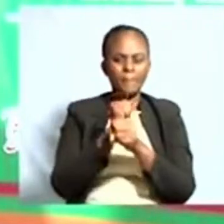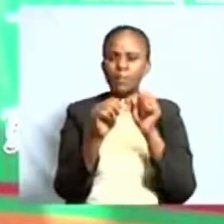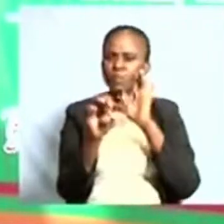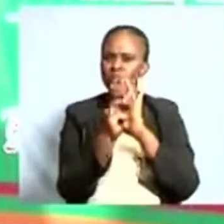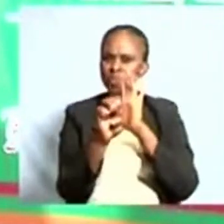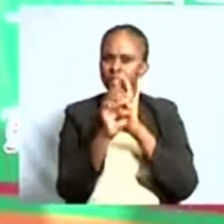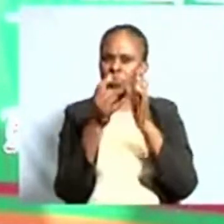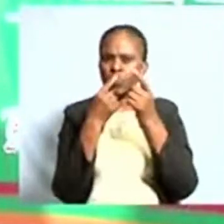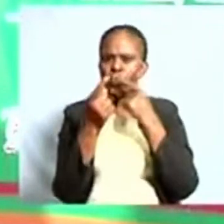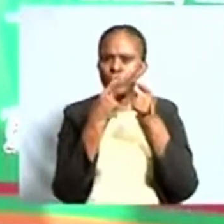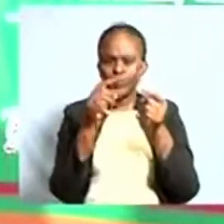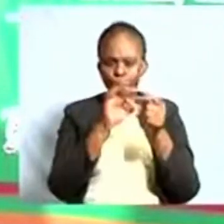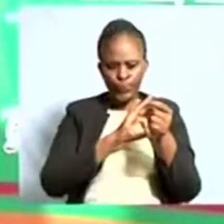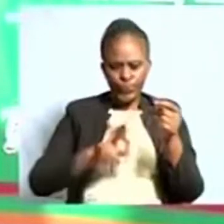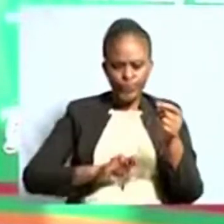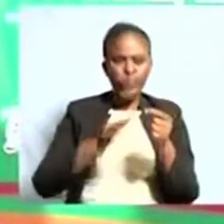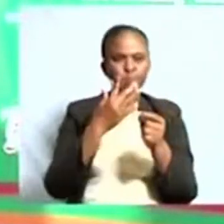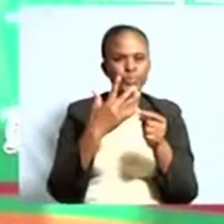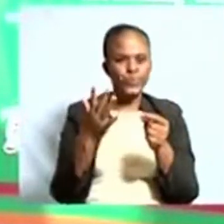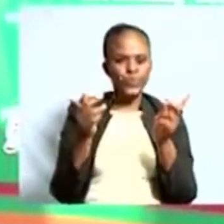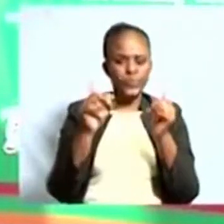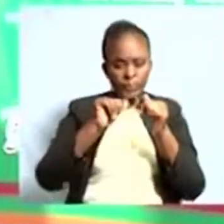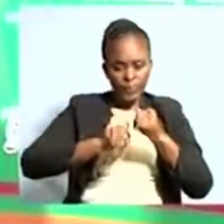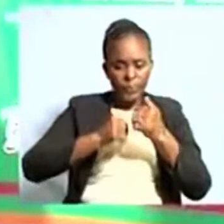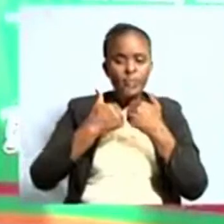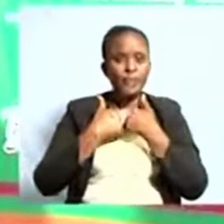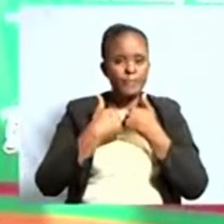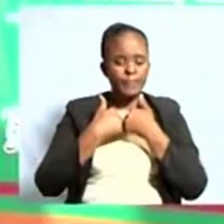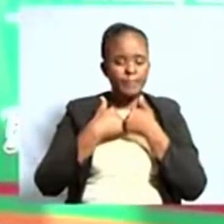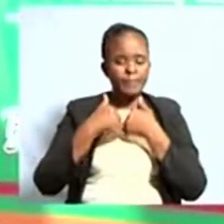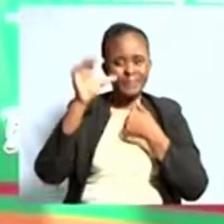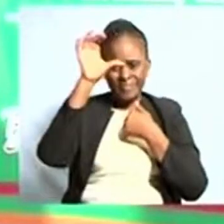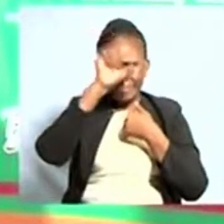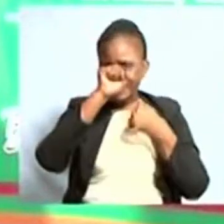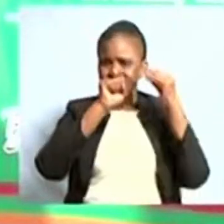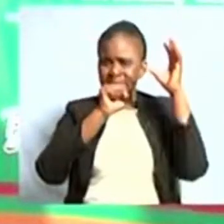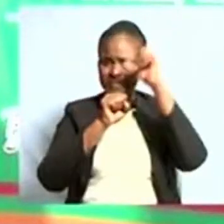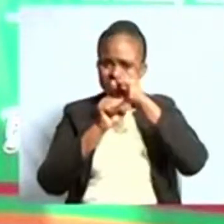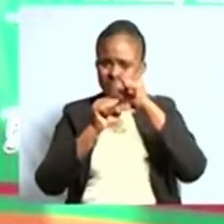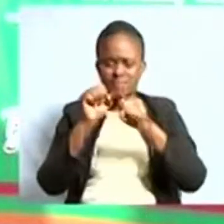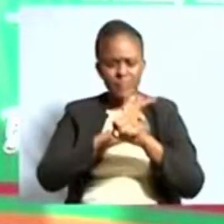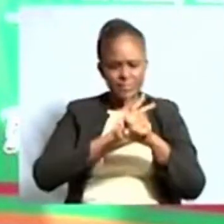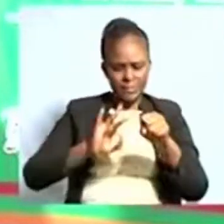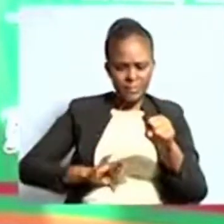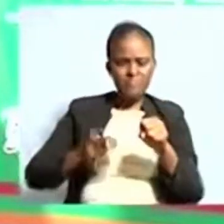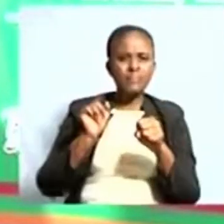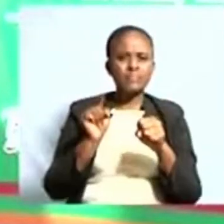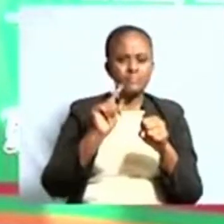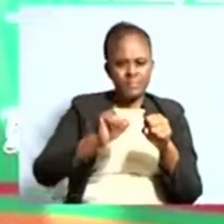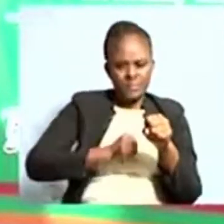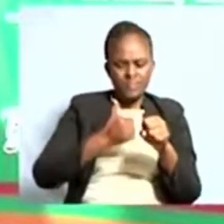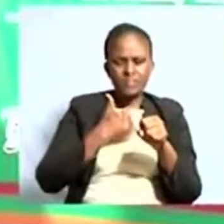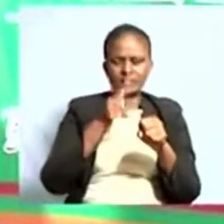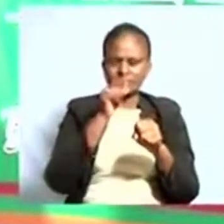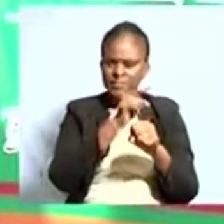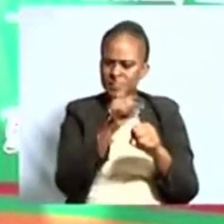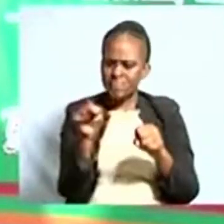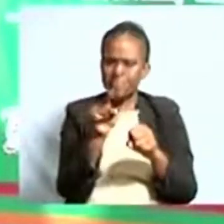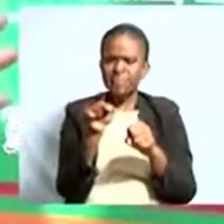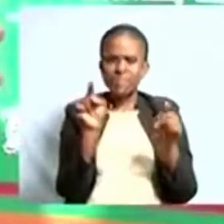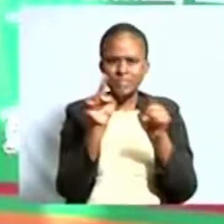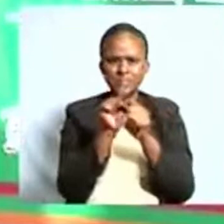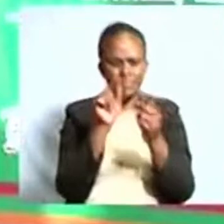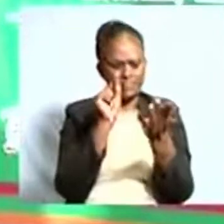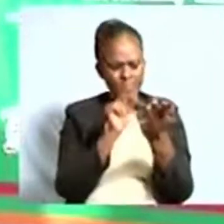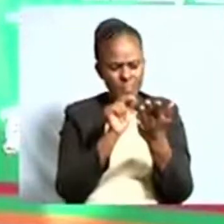Let's talk about food products. When we've got suspected counterfeit food products, we get these products and subject